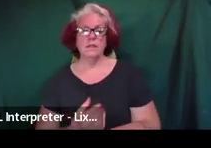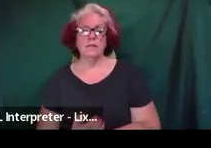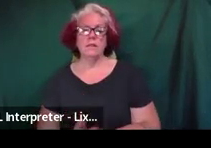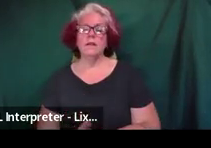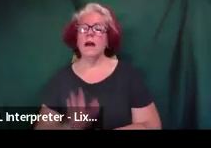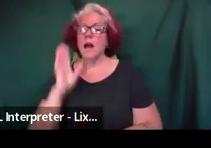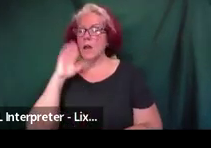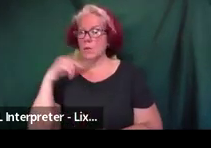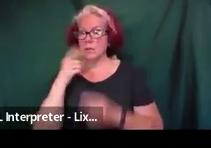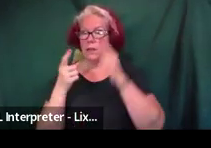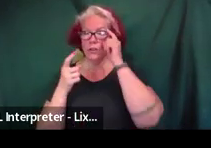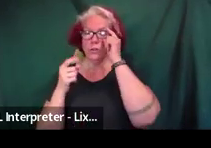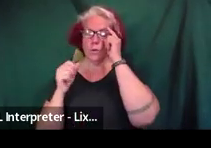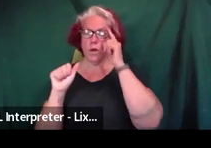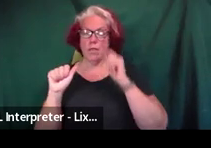tell you that on the